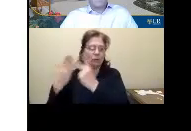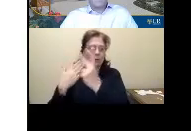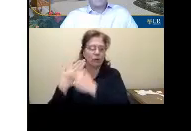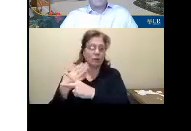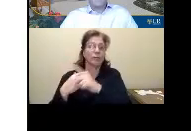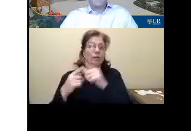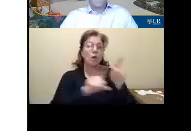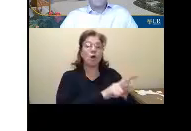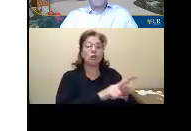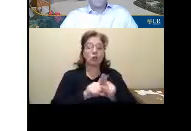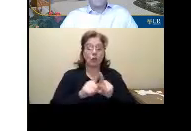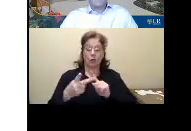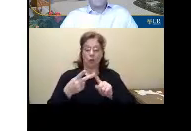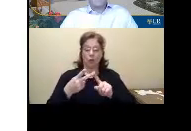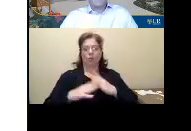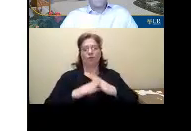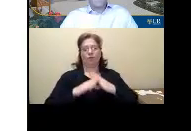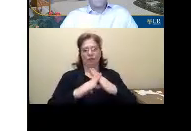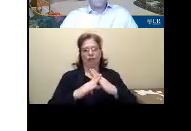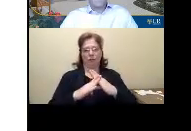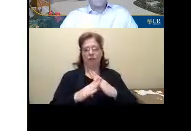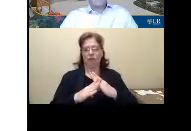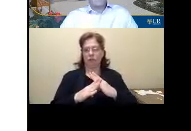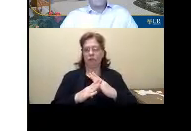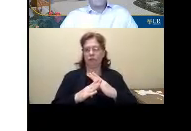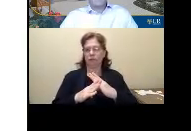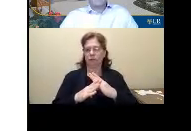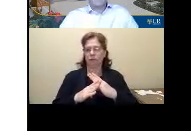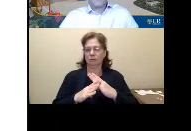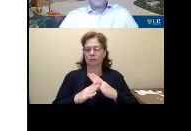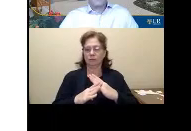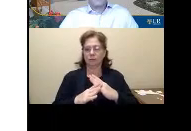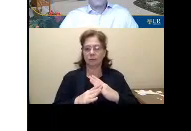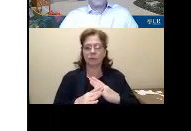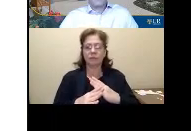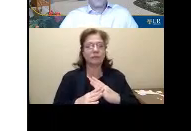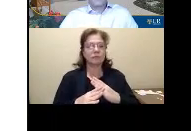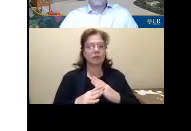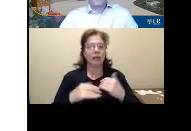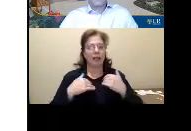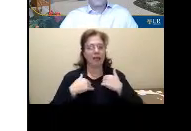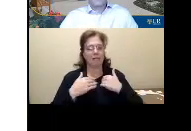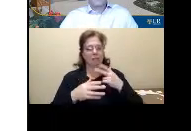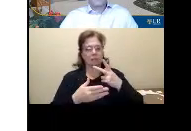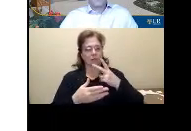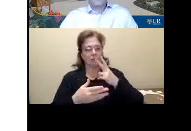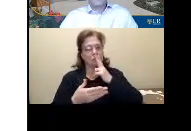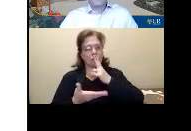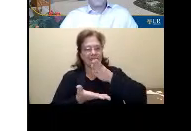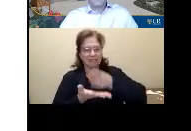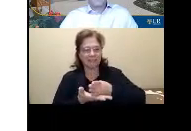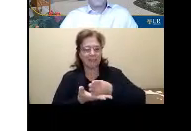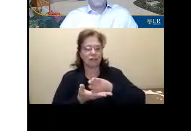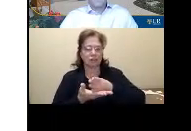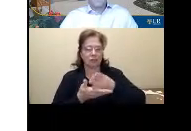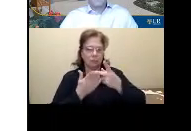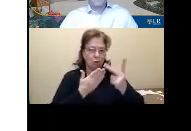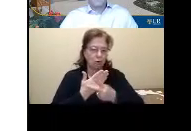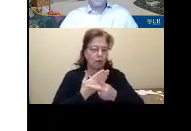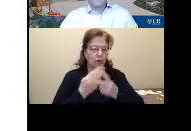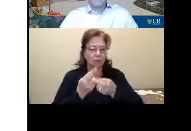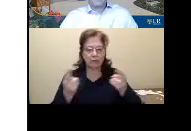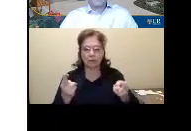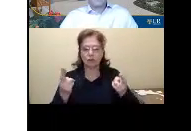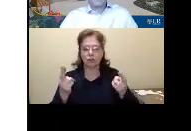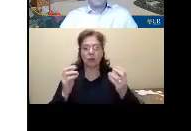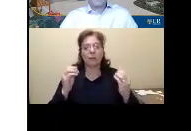developing by fostering a smoking cessation program and resources that are significantly higher than those